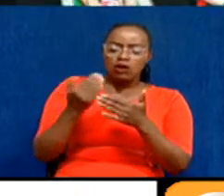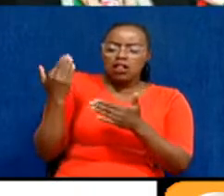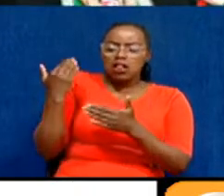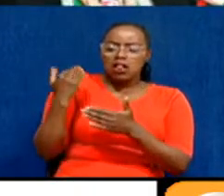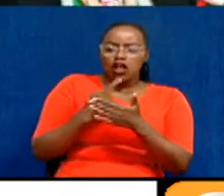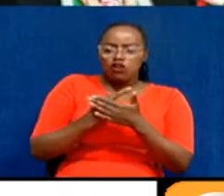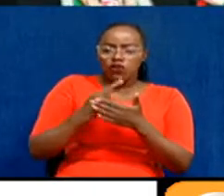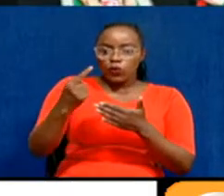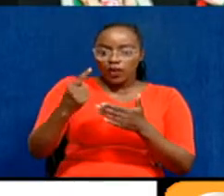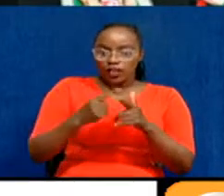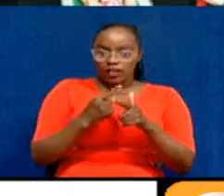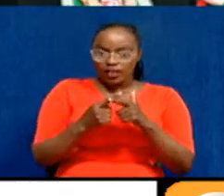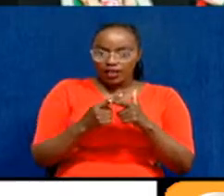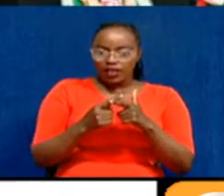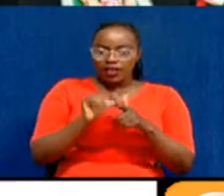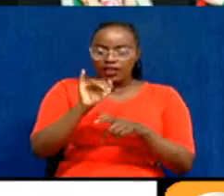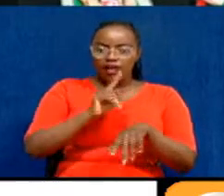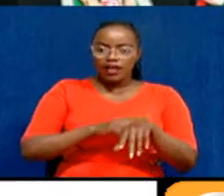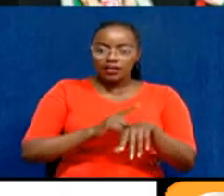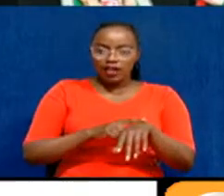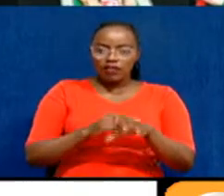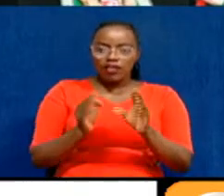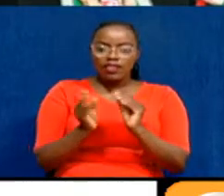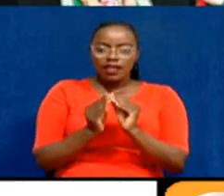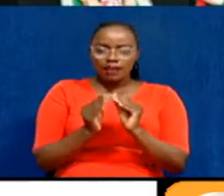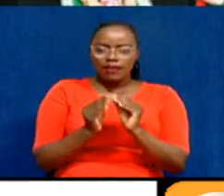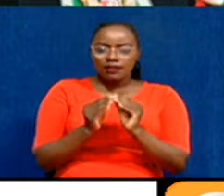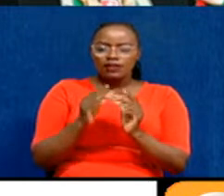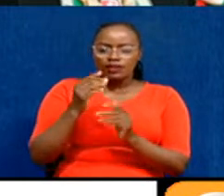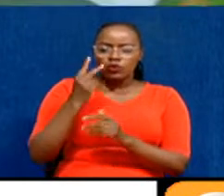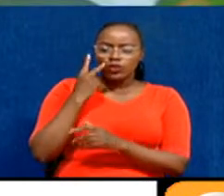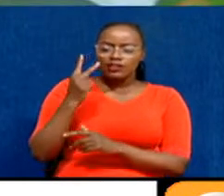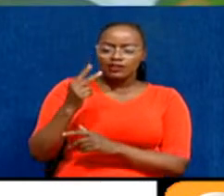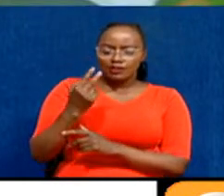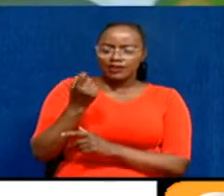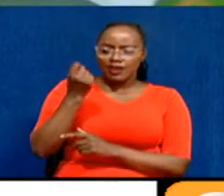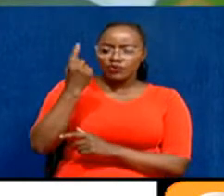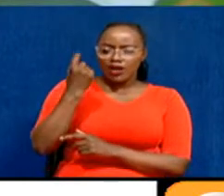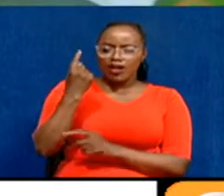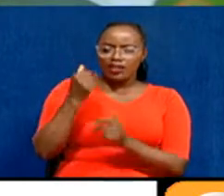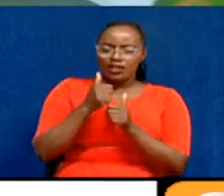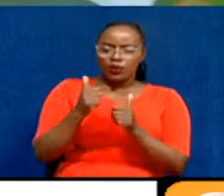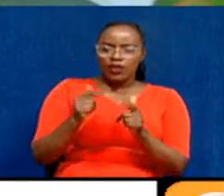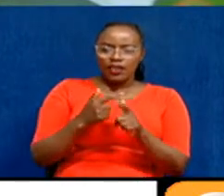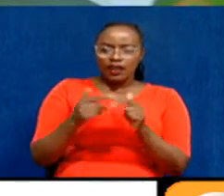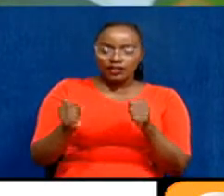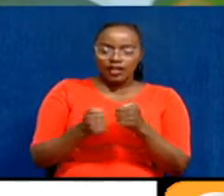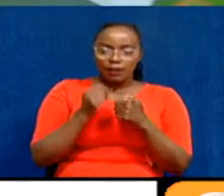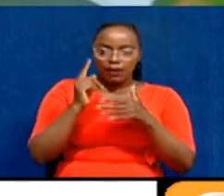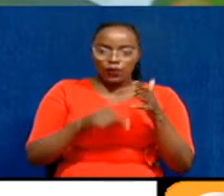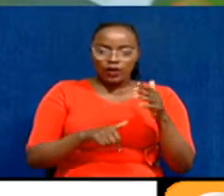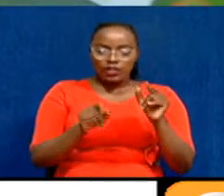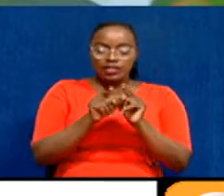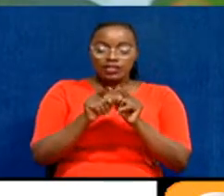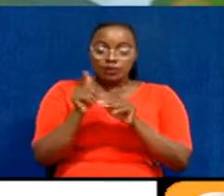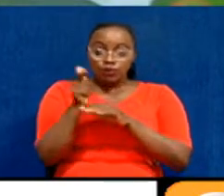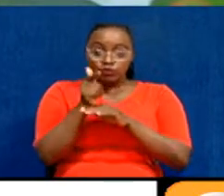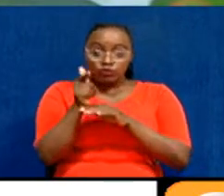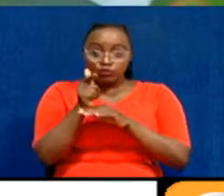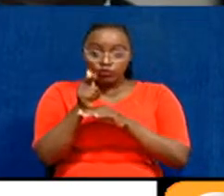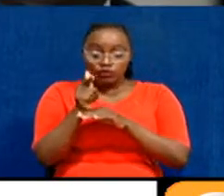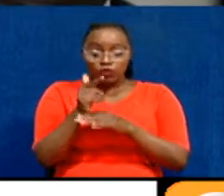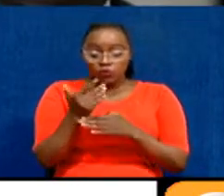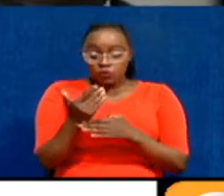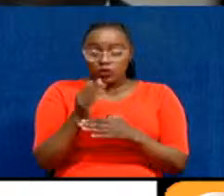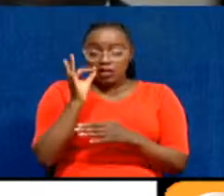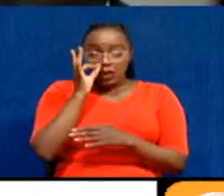weeks. Only then would the function make sense. And it got to a point where even covering him was an